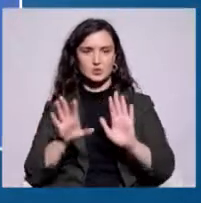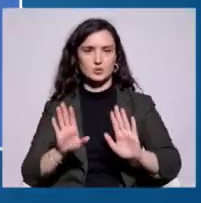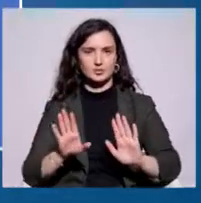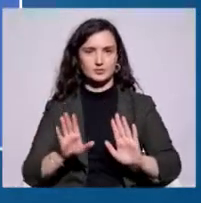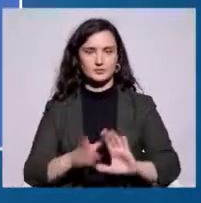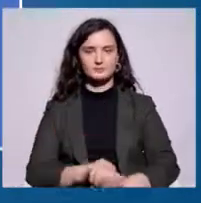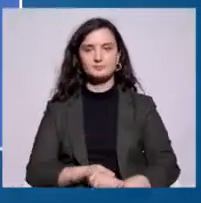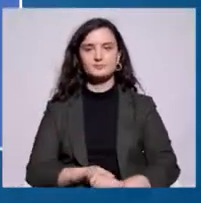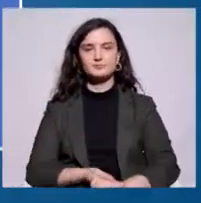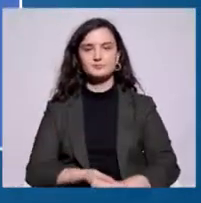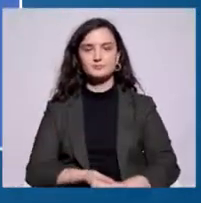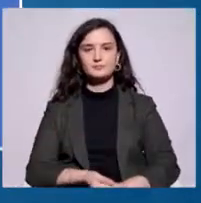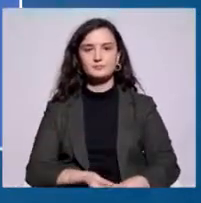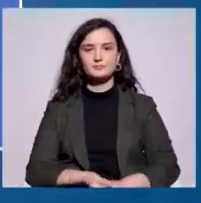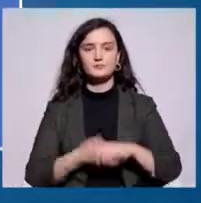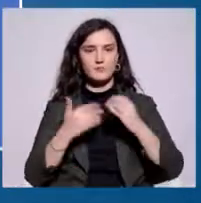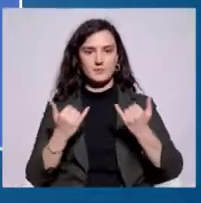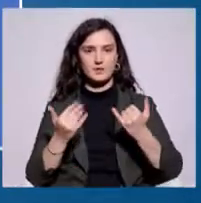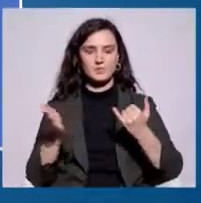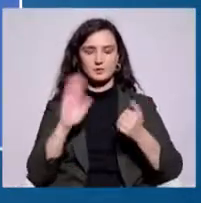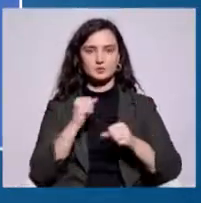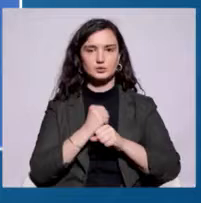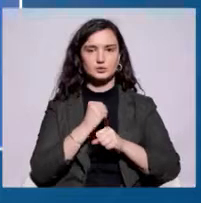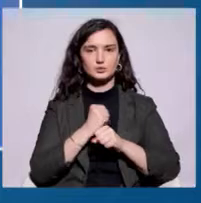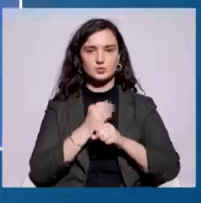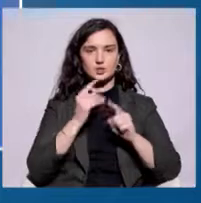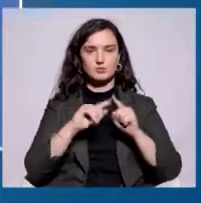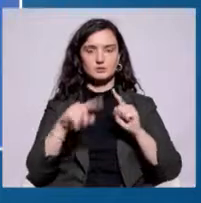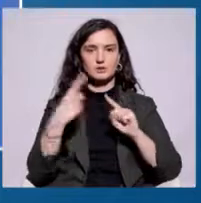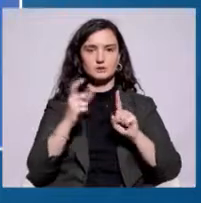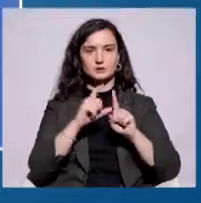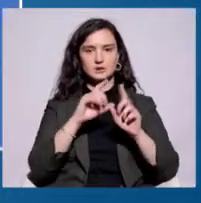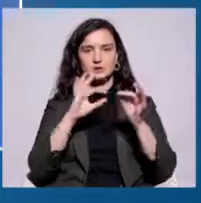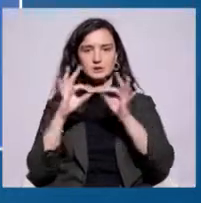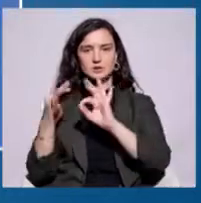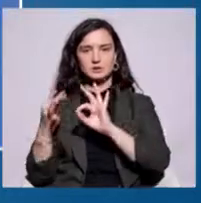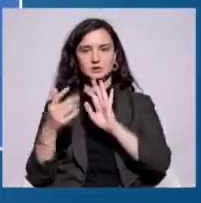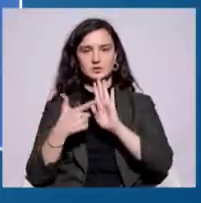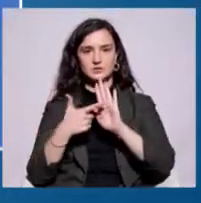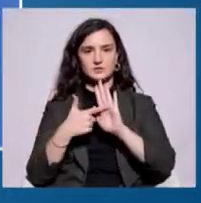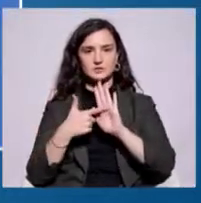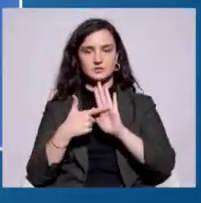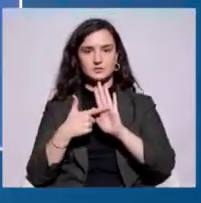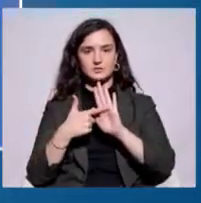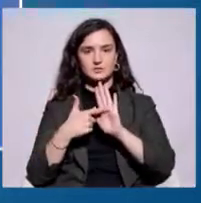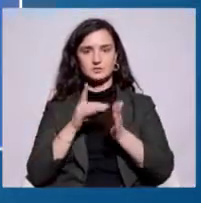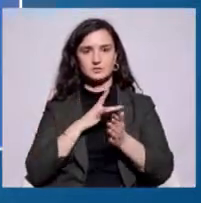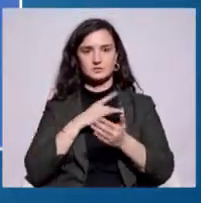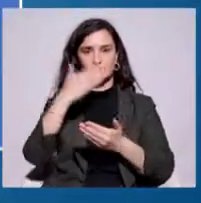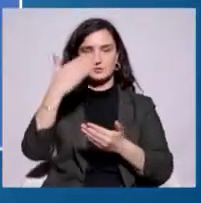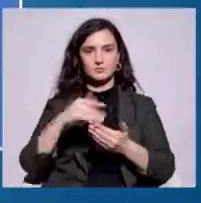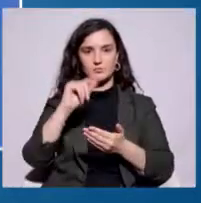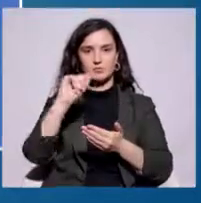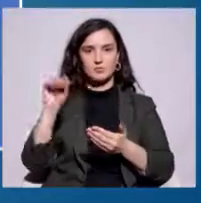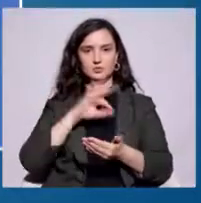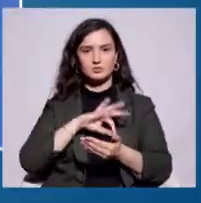false. And now let's do the next sentence, which is 7. The whiteboard